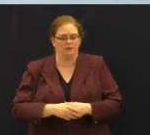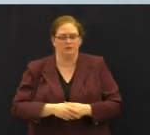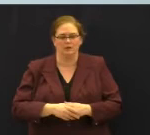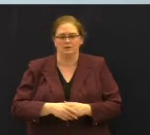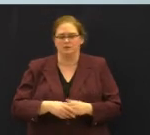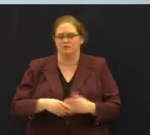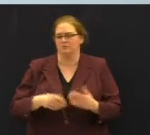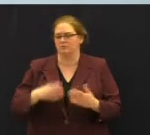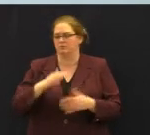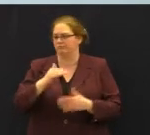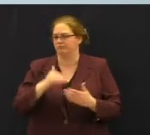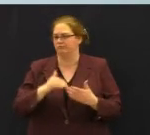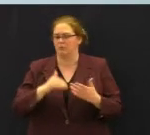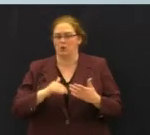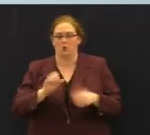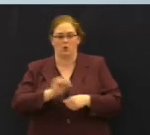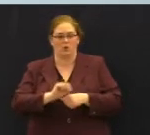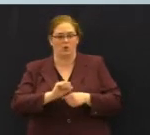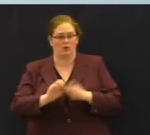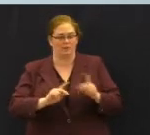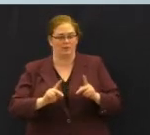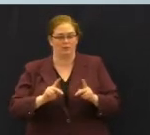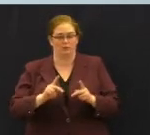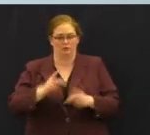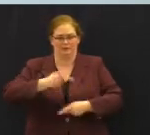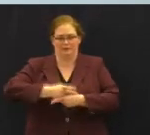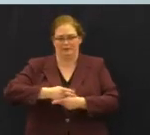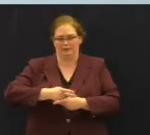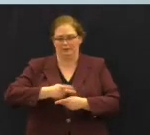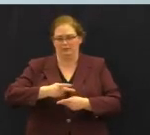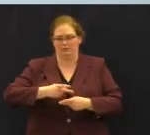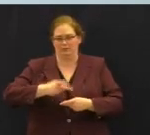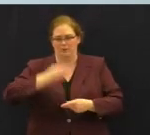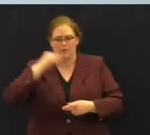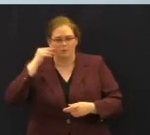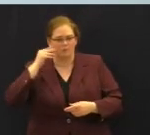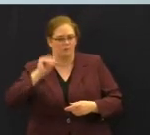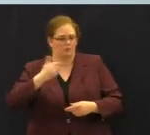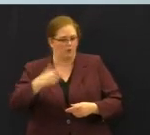working on ways to help keep people in their homes and apartments, working on ways